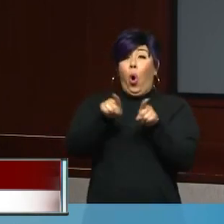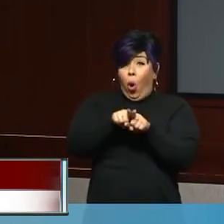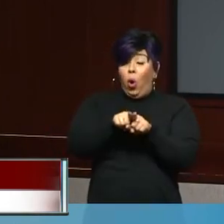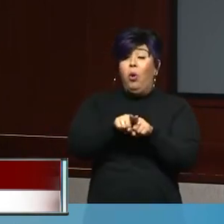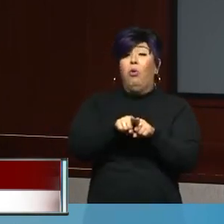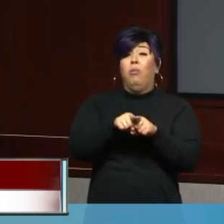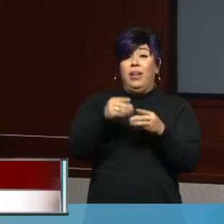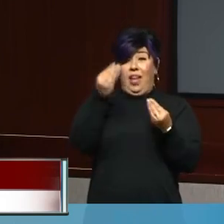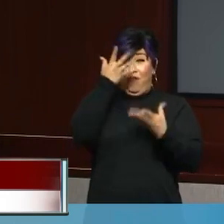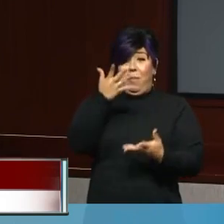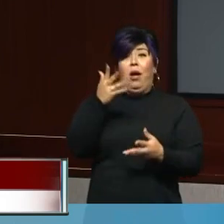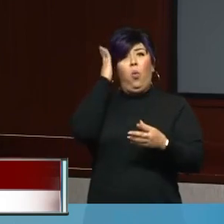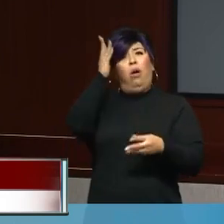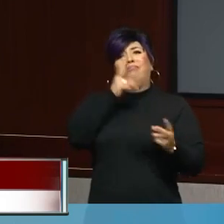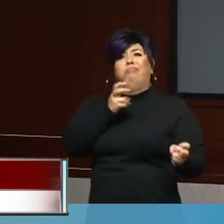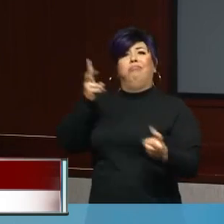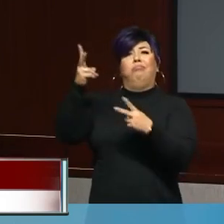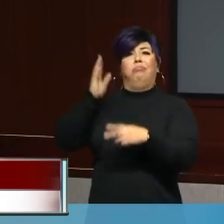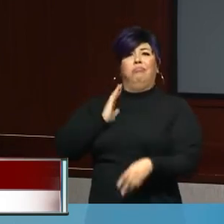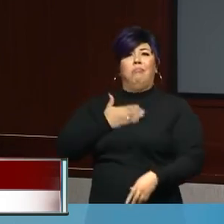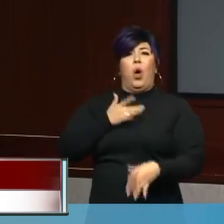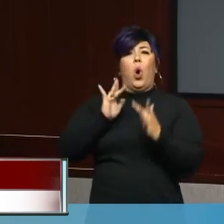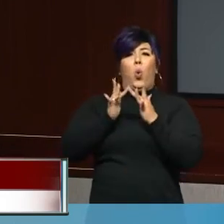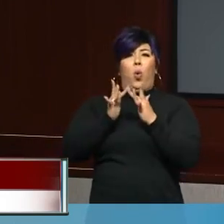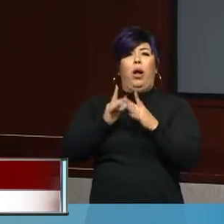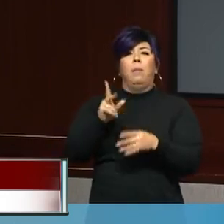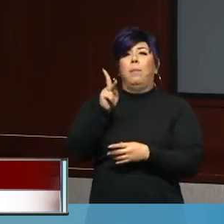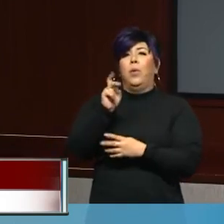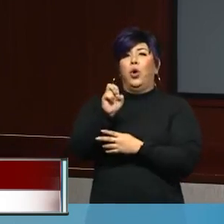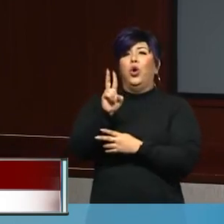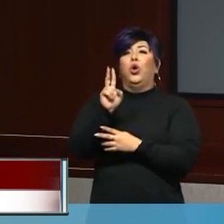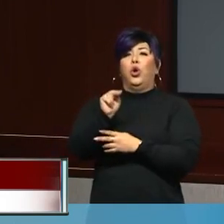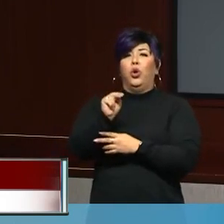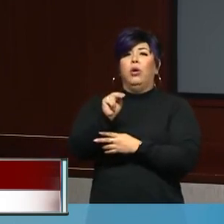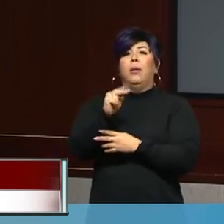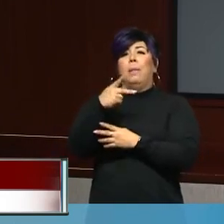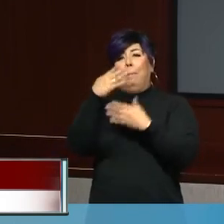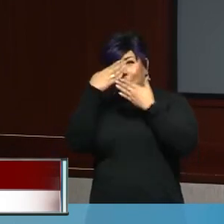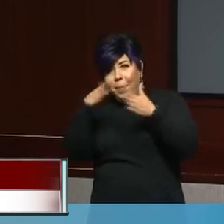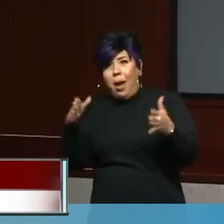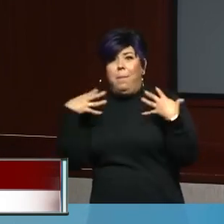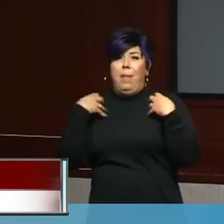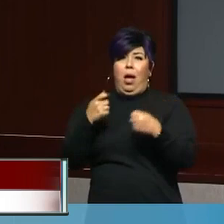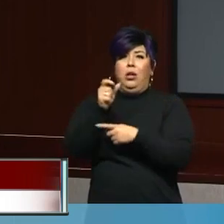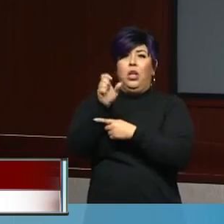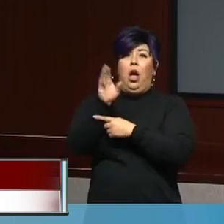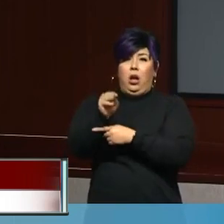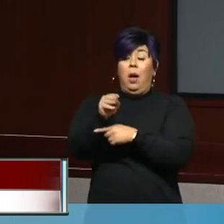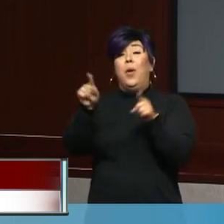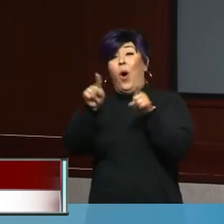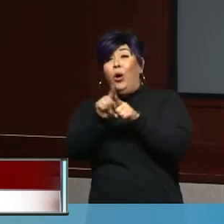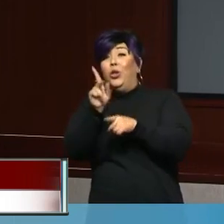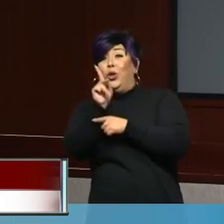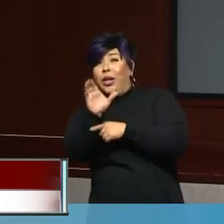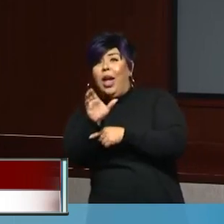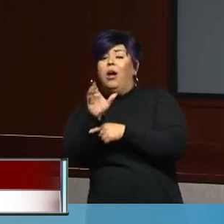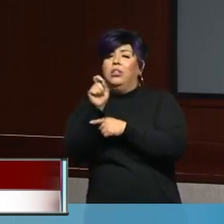information available on our website at kernpublichealth.com, and the county also has it on their website at